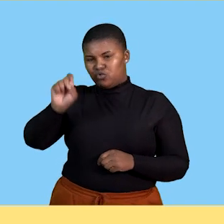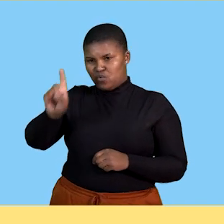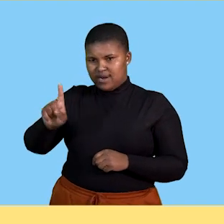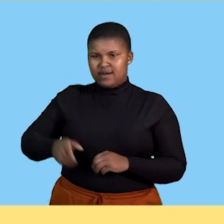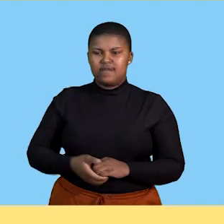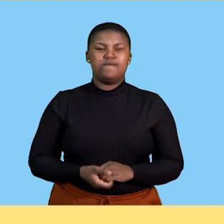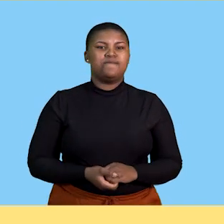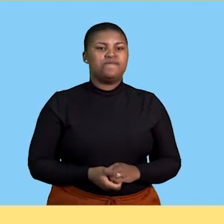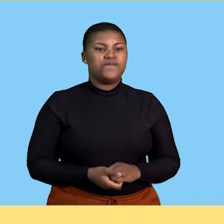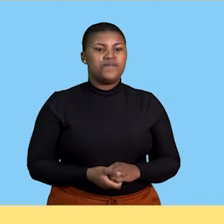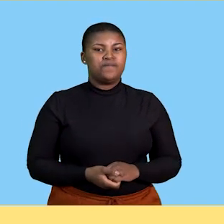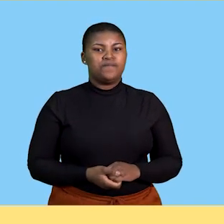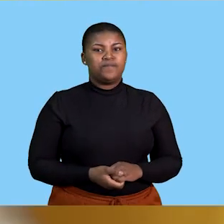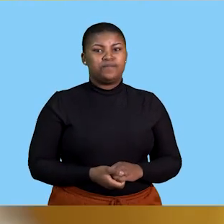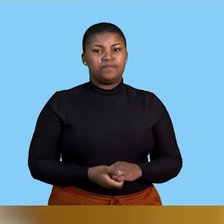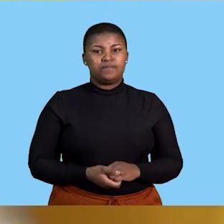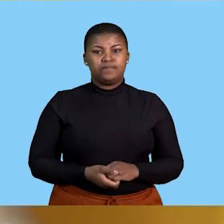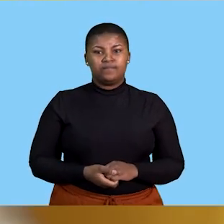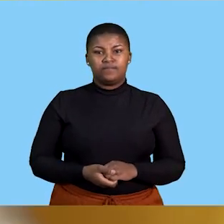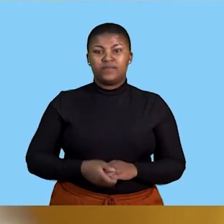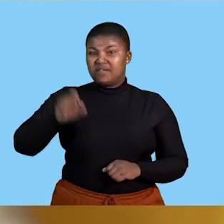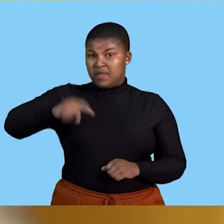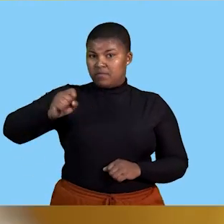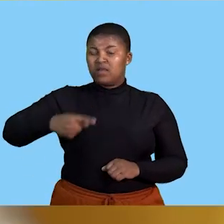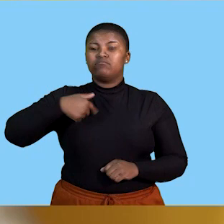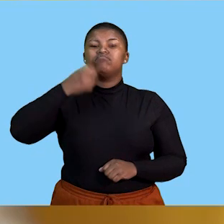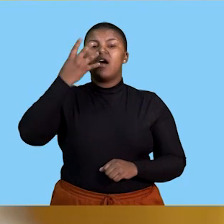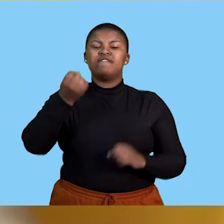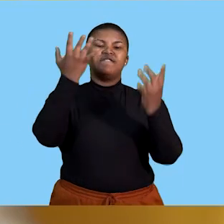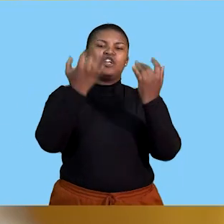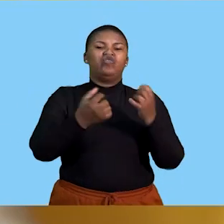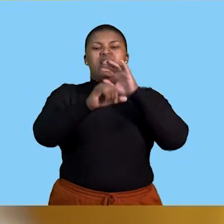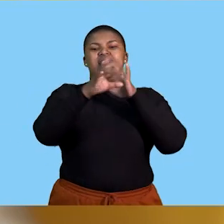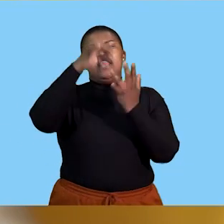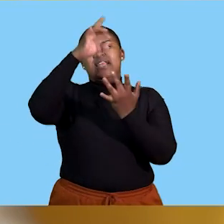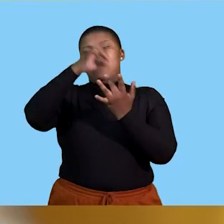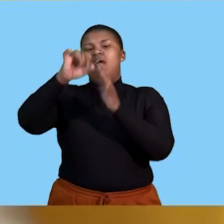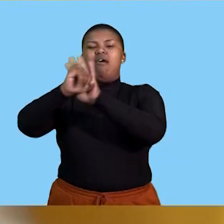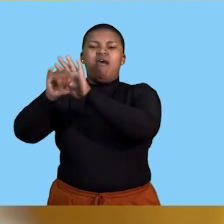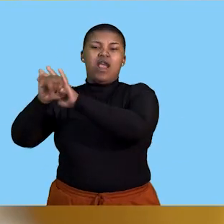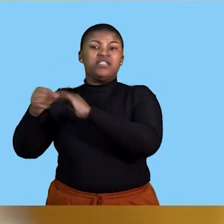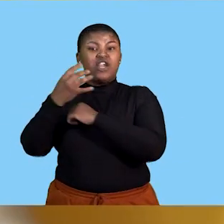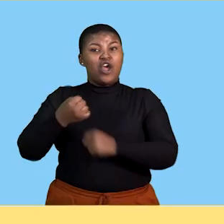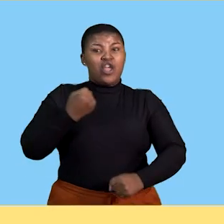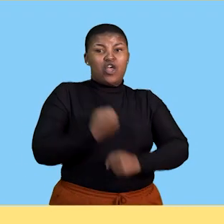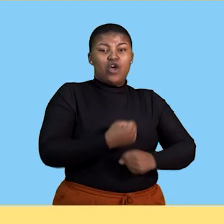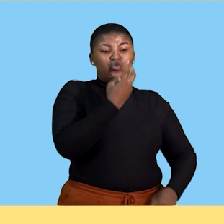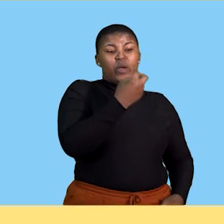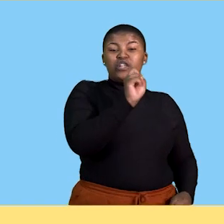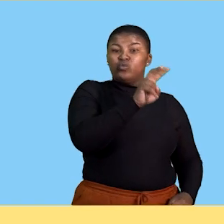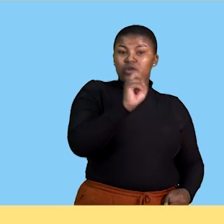3.39 as to 1. In this case then, I have the financial indicator for the year 2022